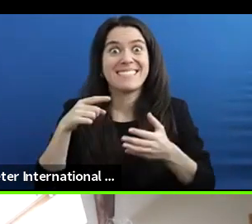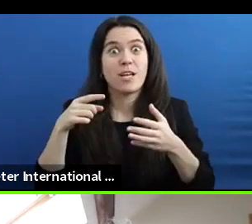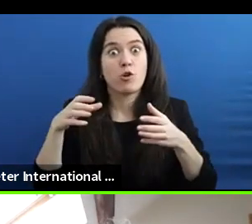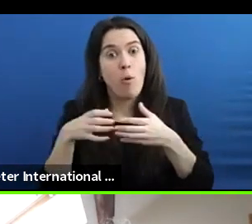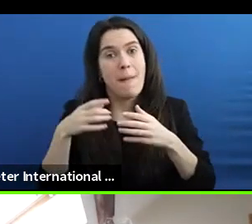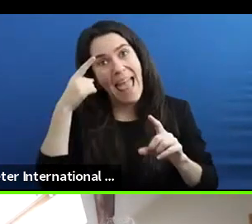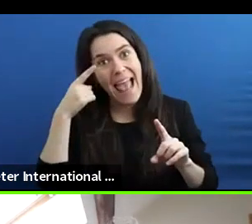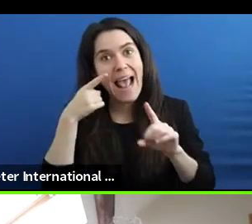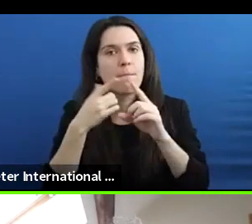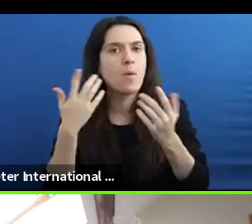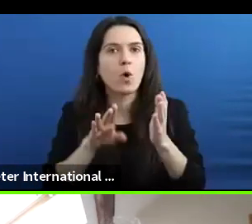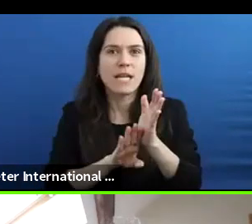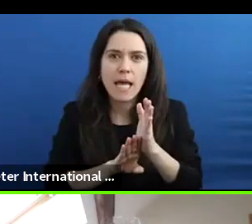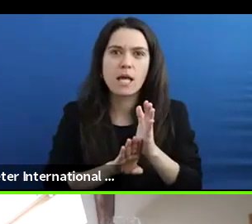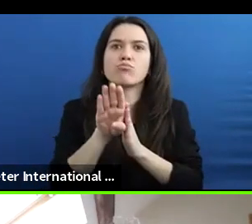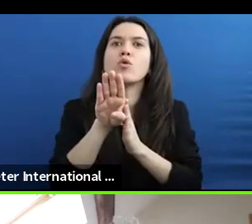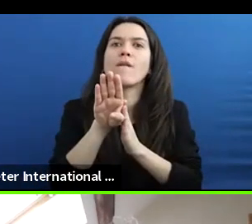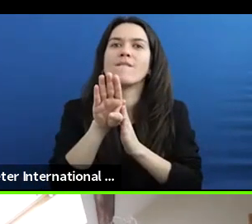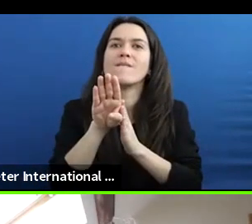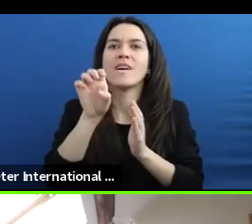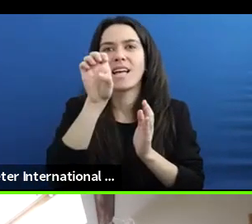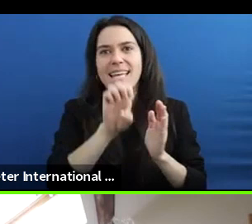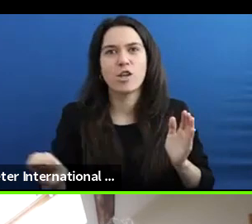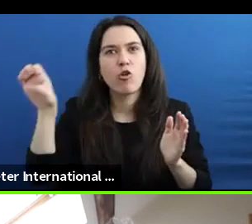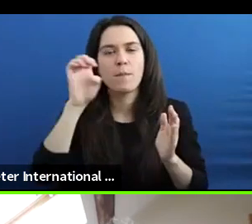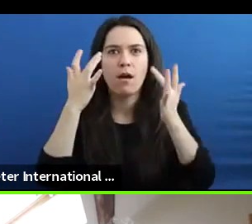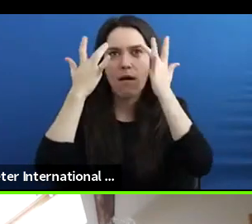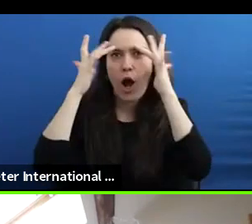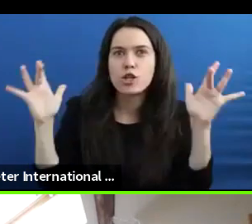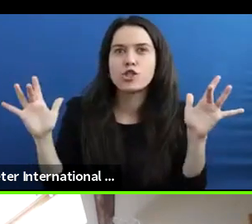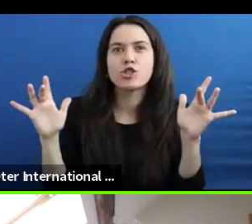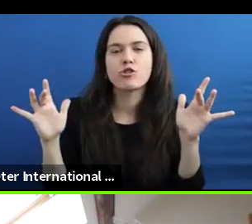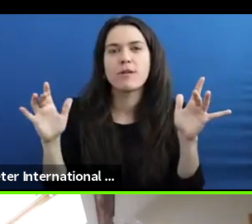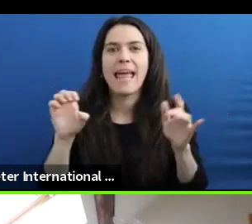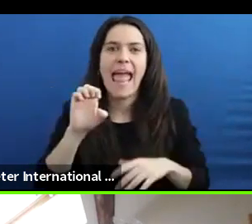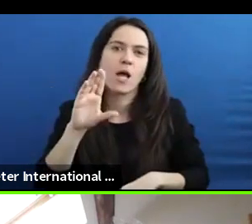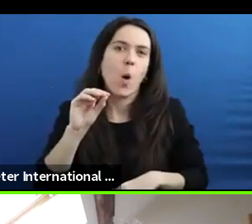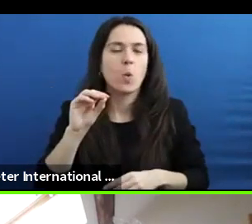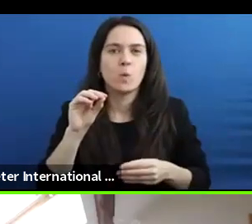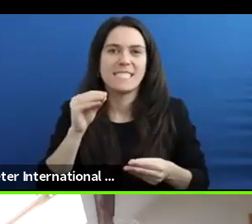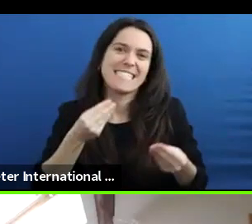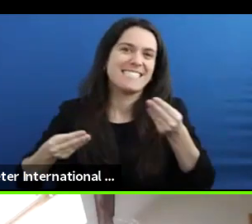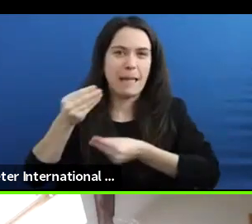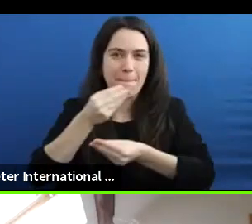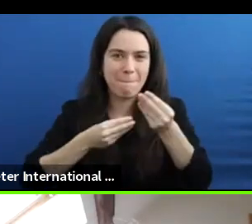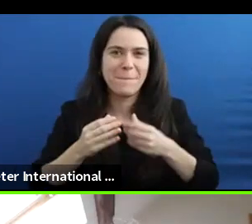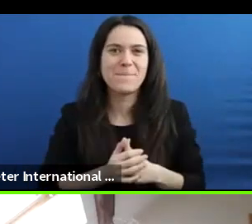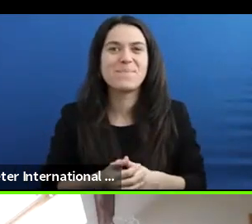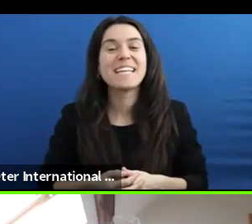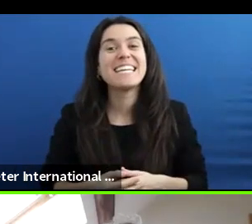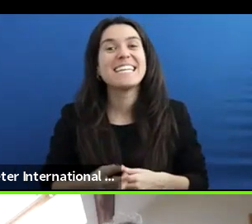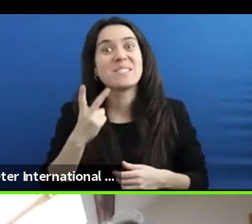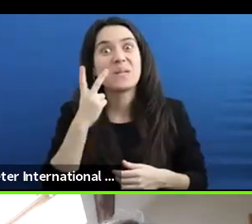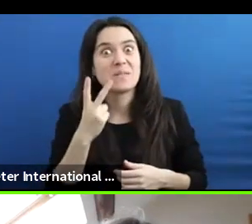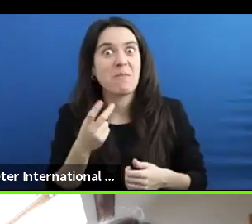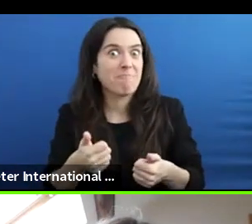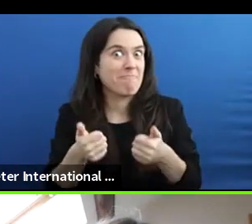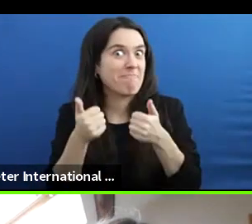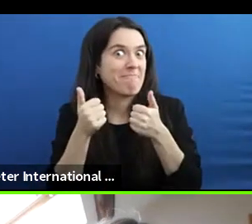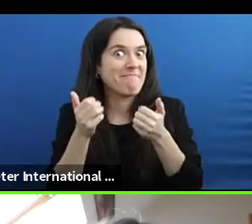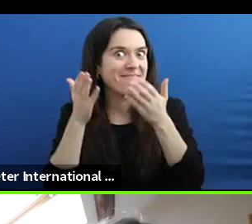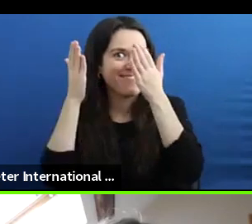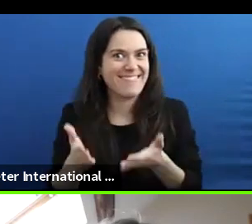is to improve the whole European cultural ecosystem. So we are sure we have the right speaker here. Please,